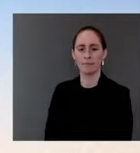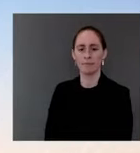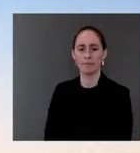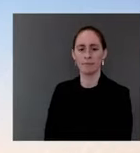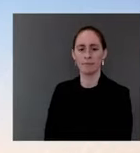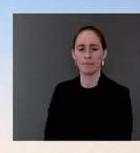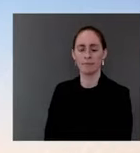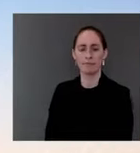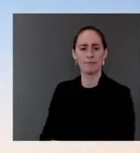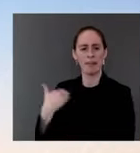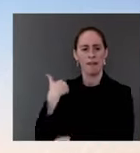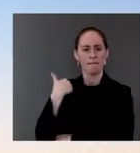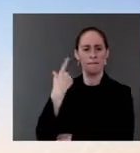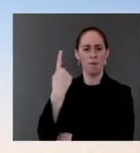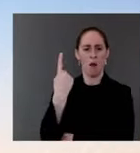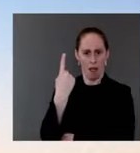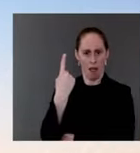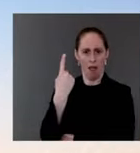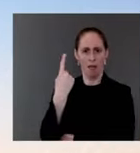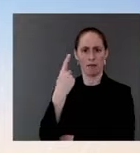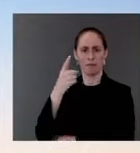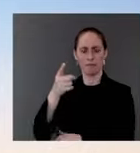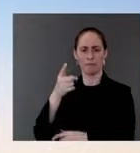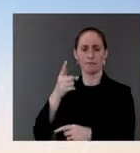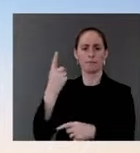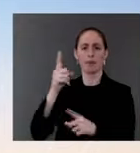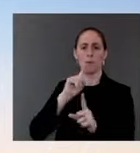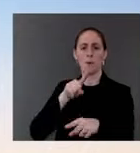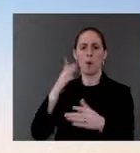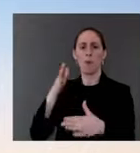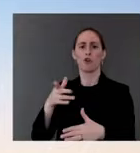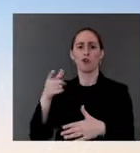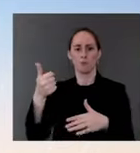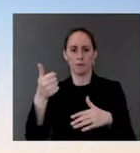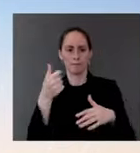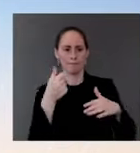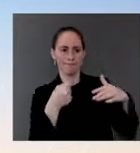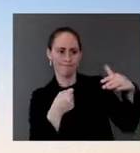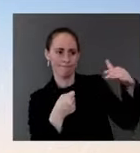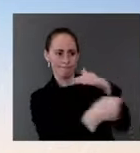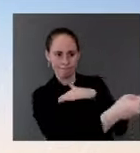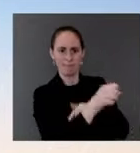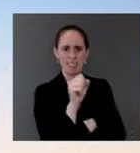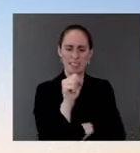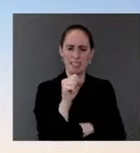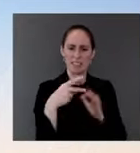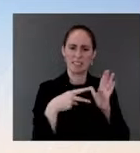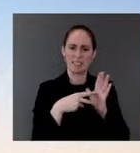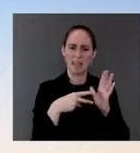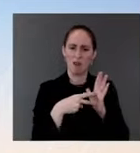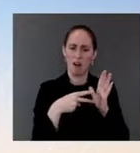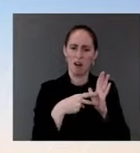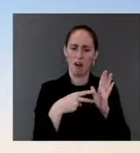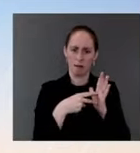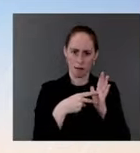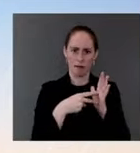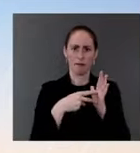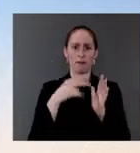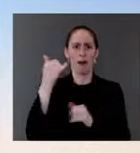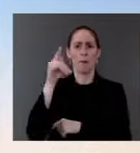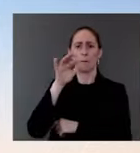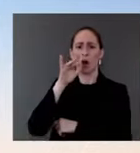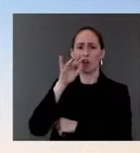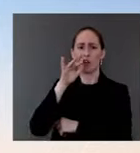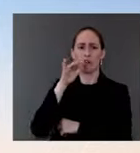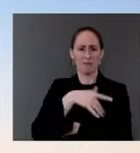on that meeting? And does the U.S. government have hope that Austin Tice might soon be returned to his family? Well, I can